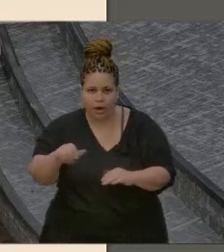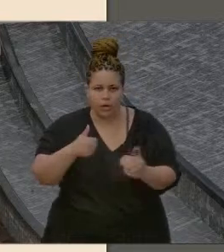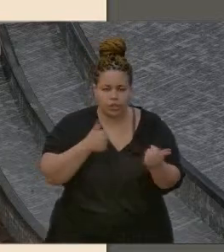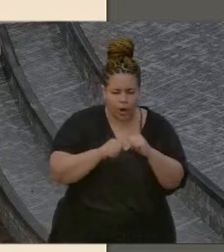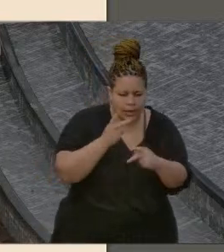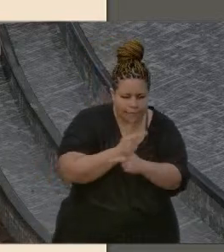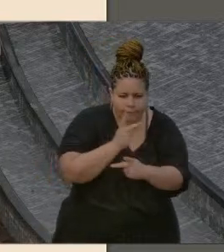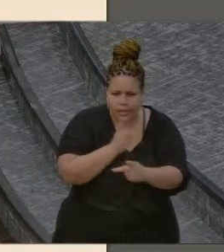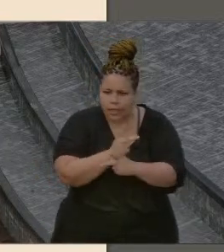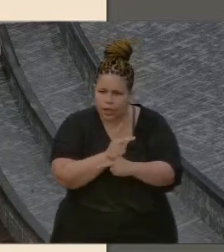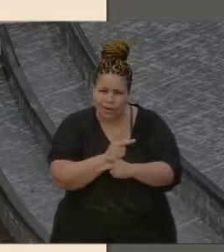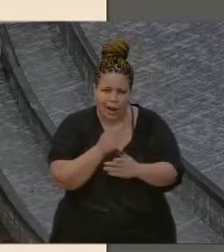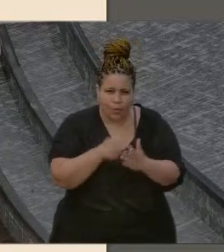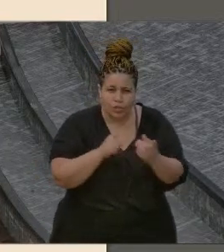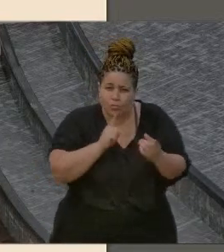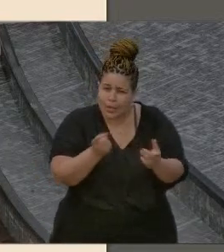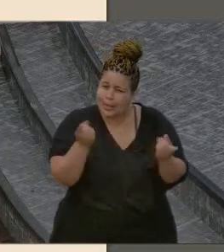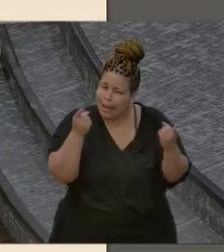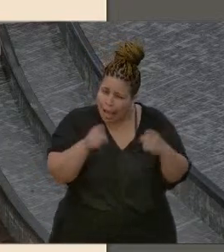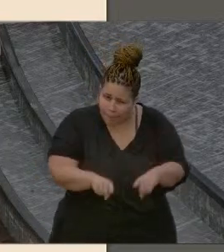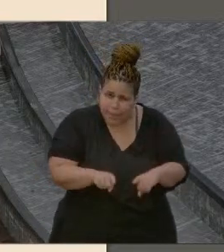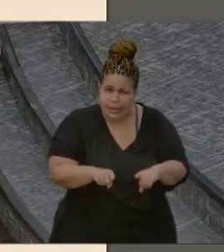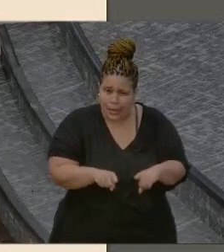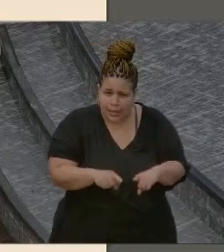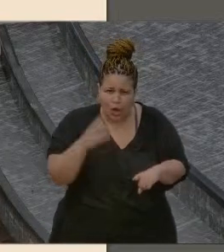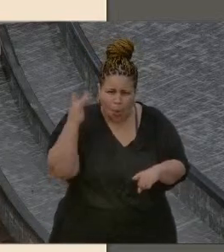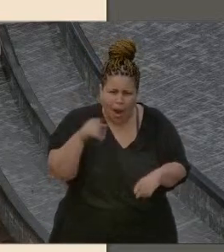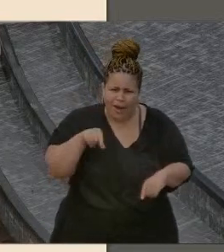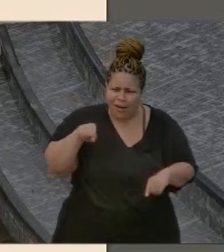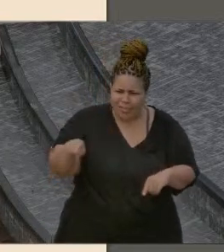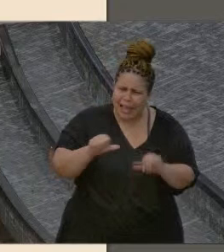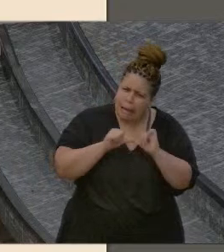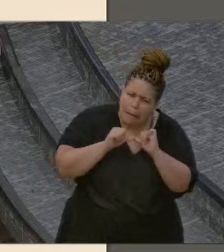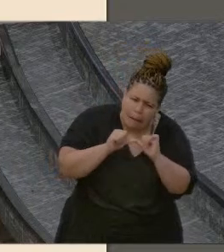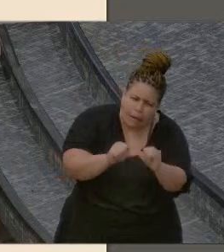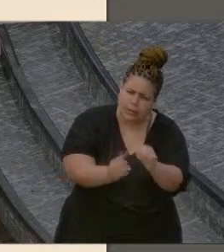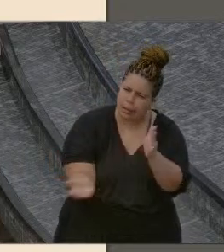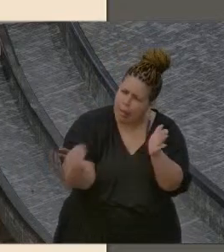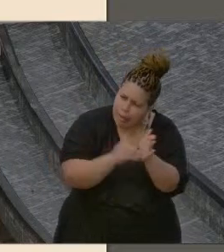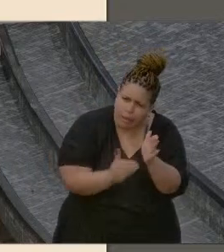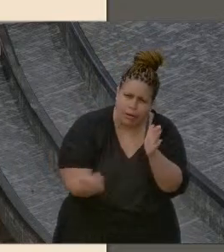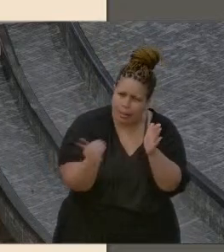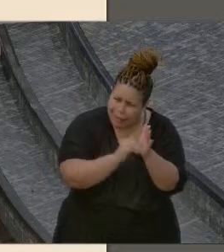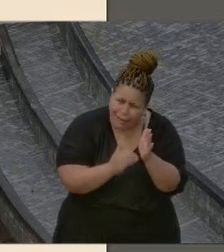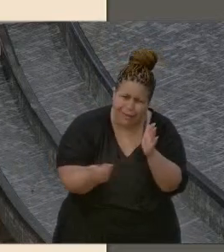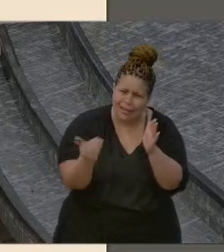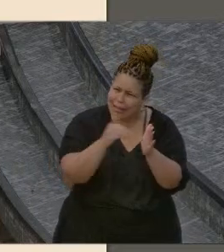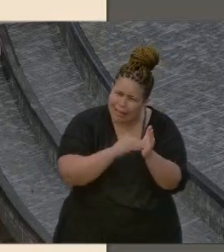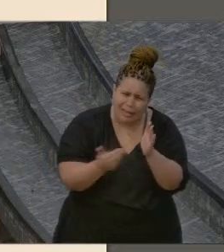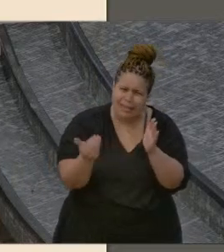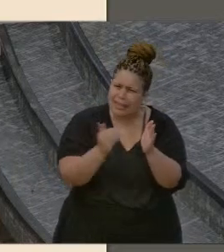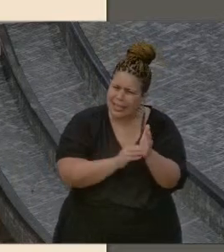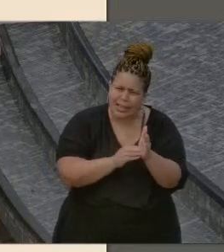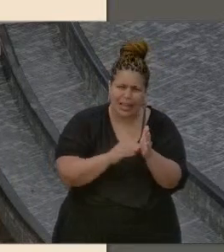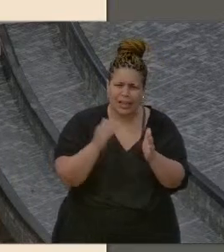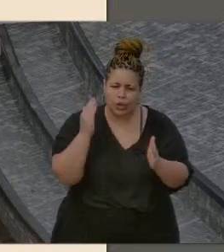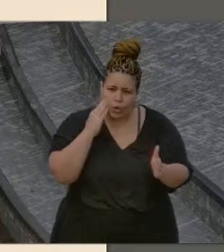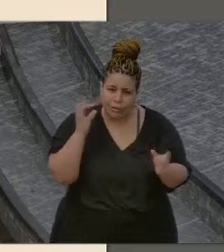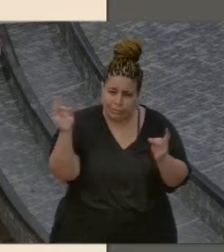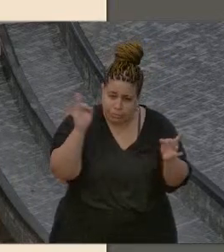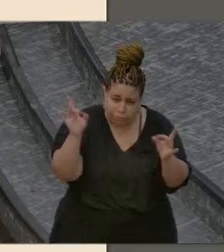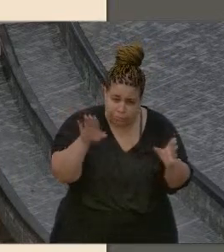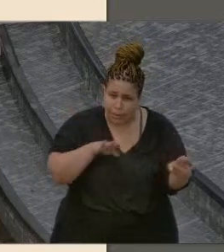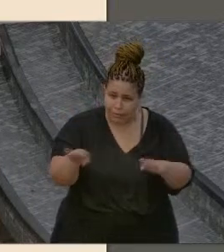may be happening instead of repeatedly suspending or repeatedly sending these students to the office. That would be very difficult to